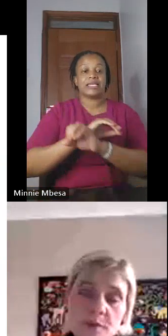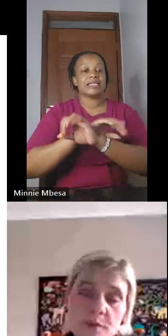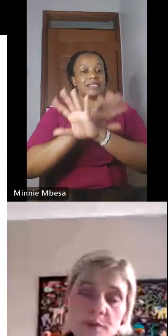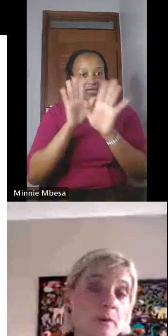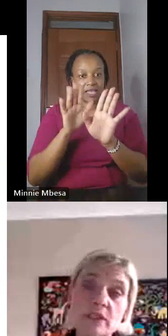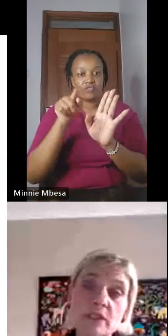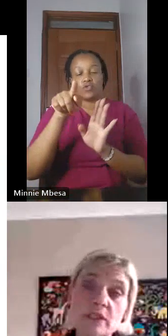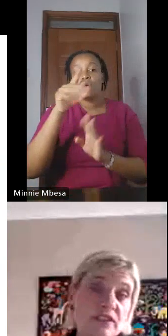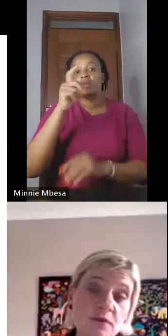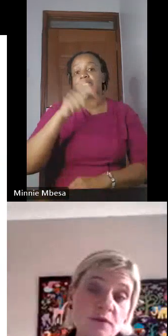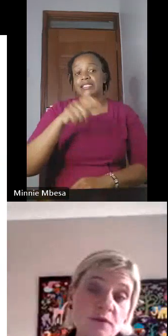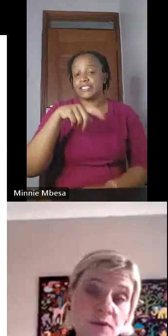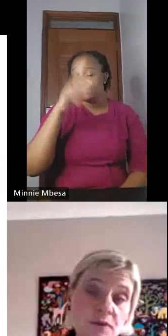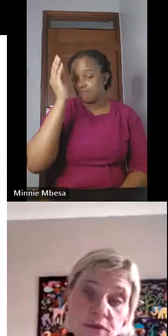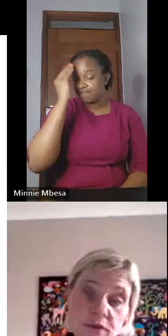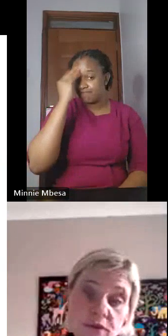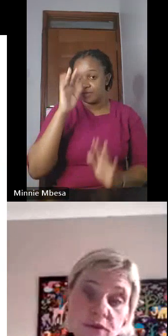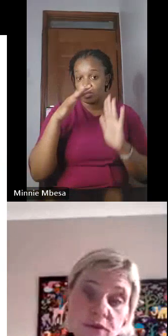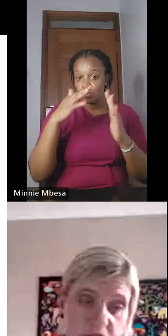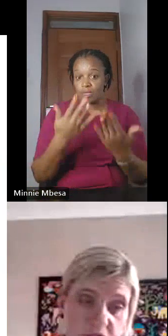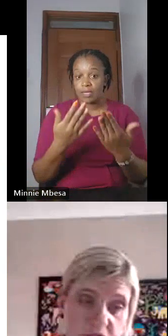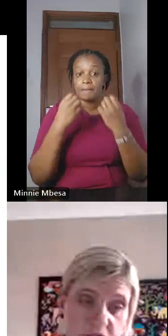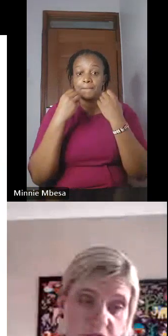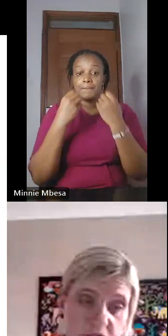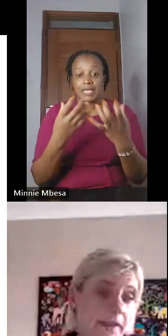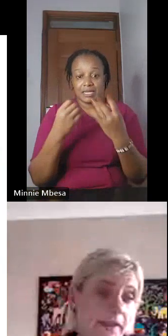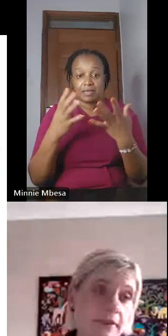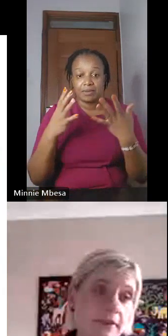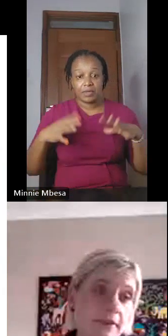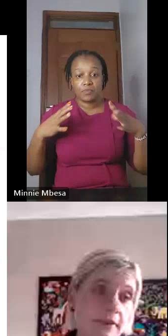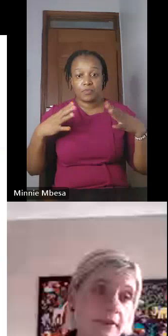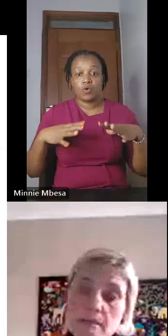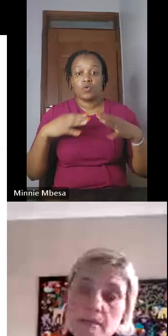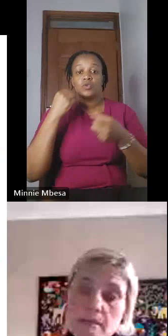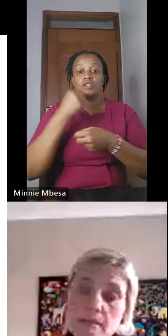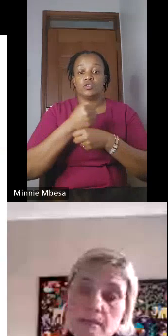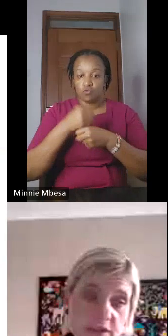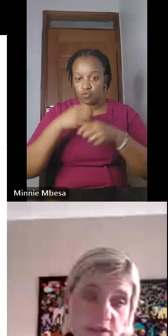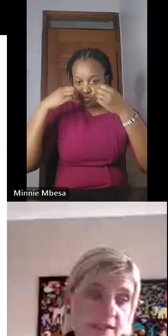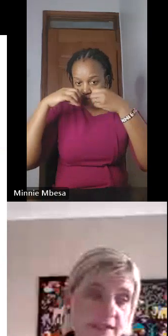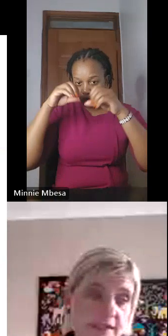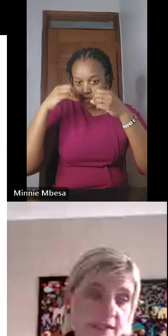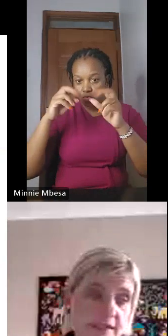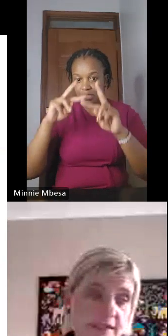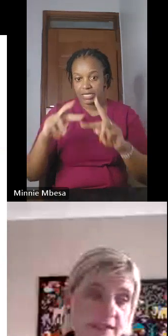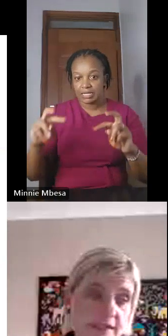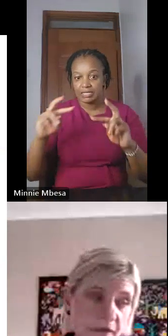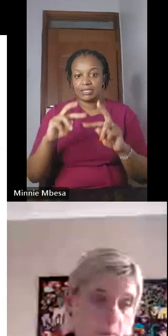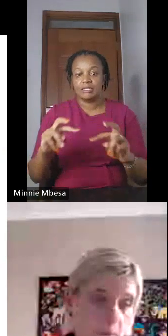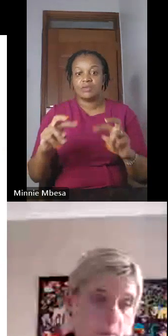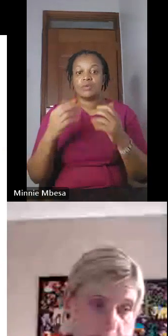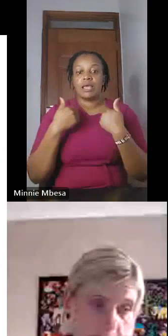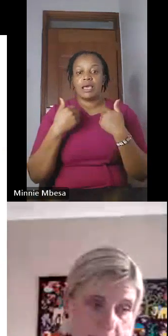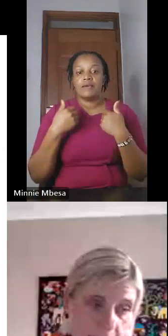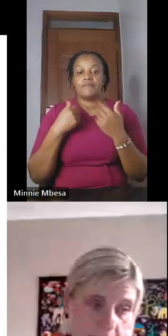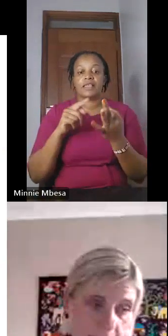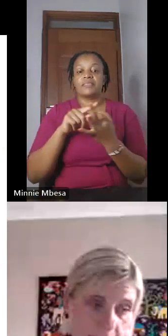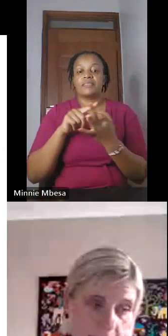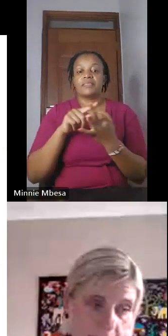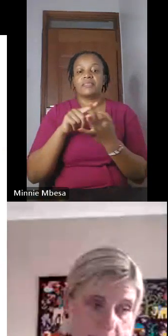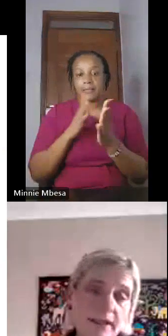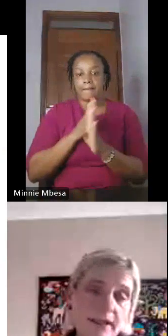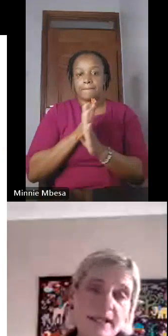So most people will just do a general Google search, and there'll be three main universities that come up from